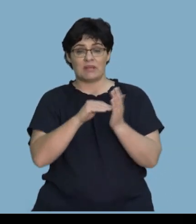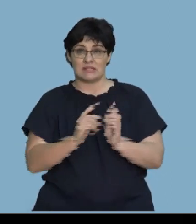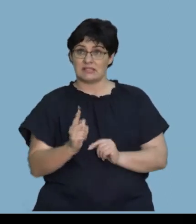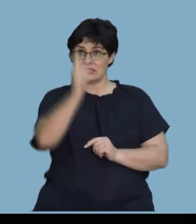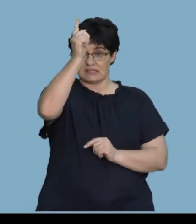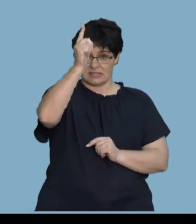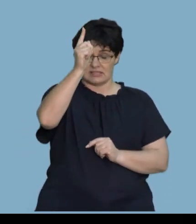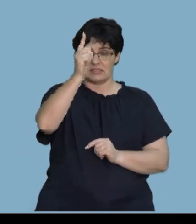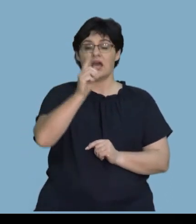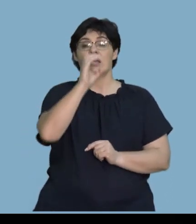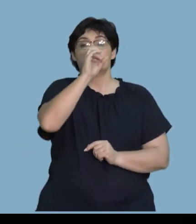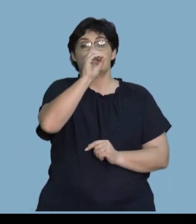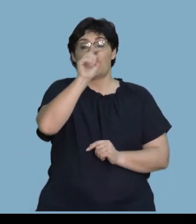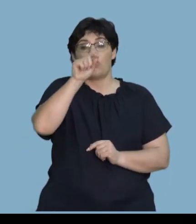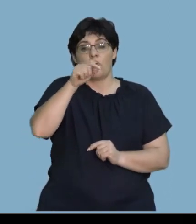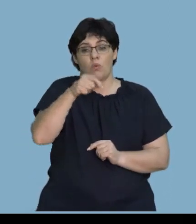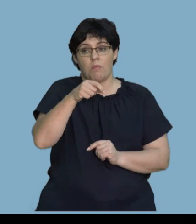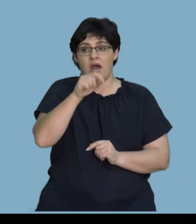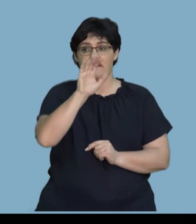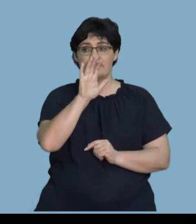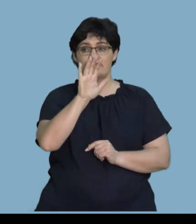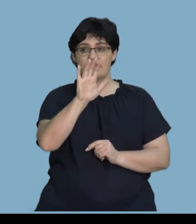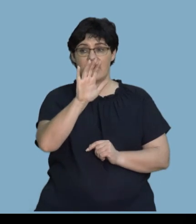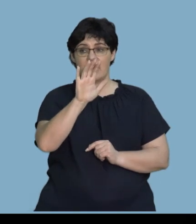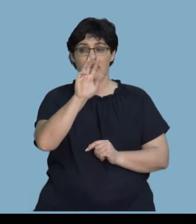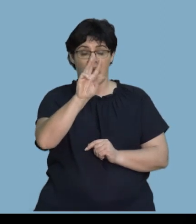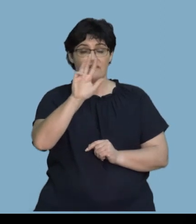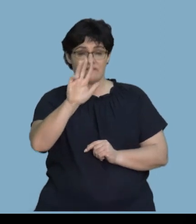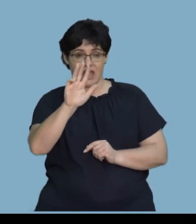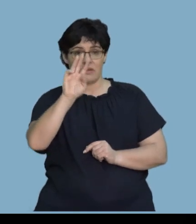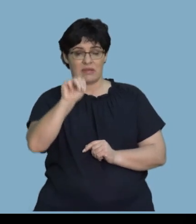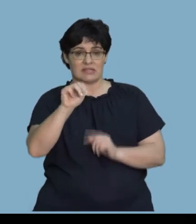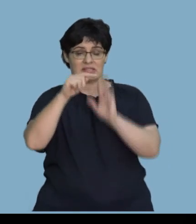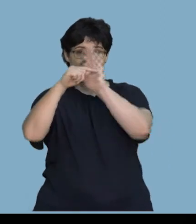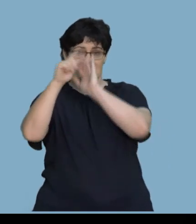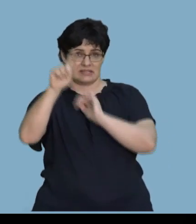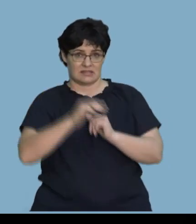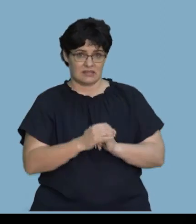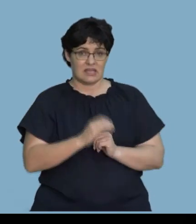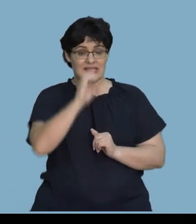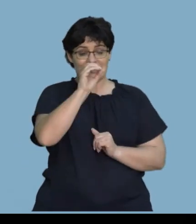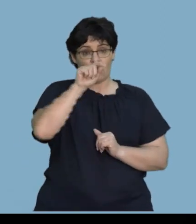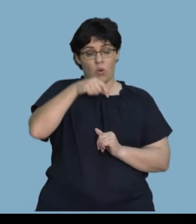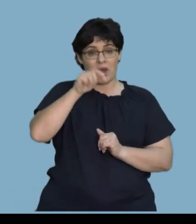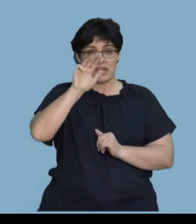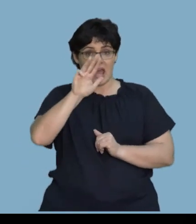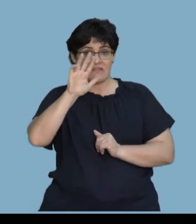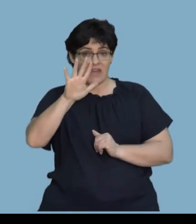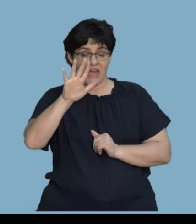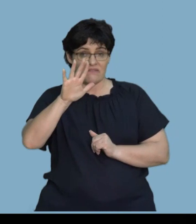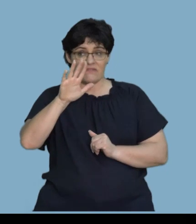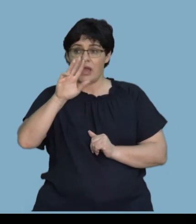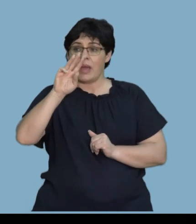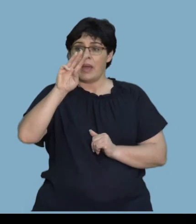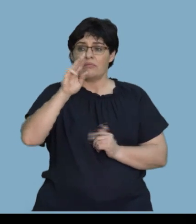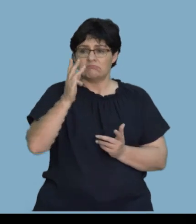of 0.5 meters per second. So this 0.95 meters per second, let's think of